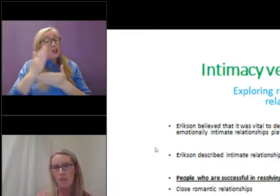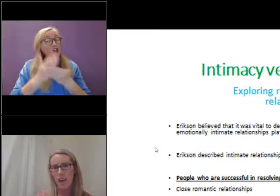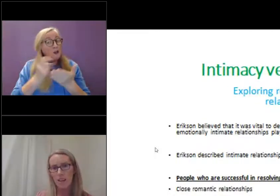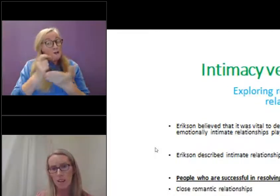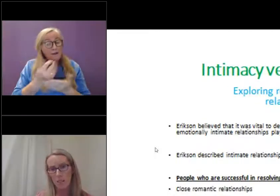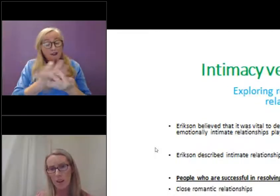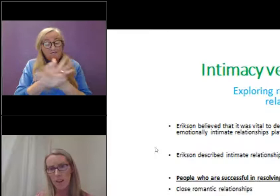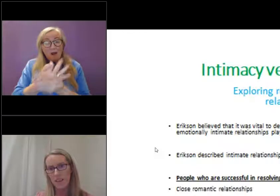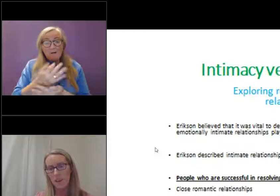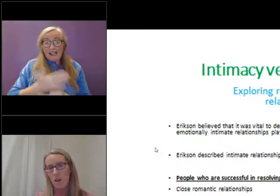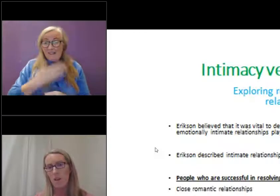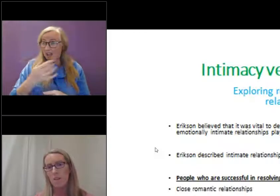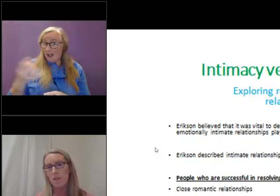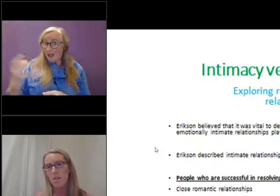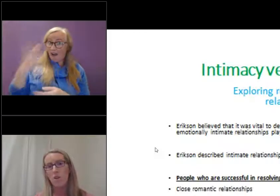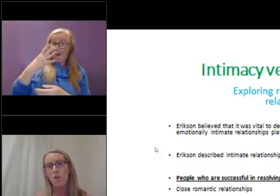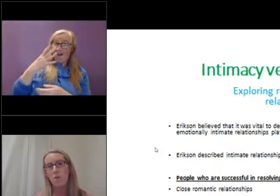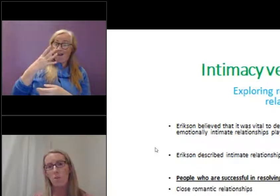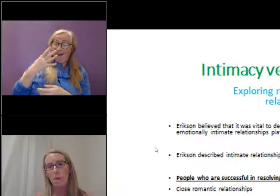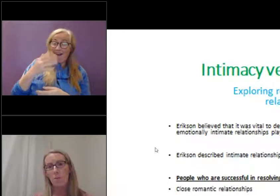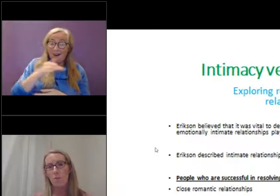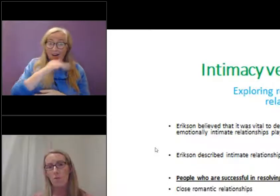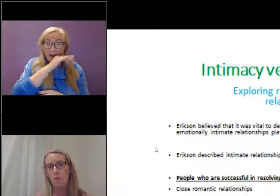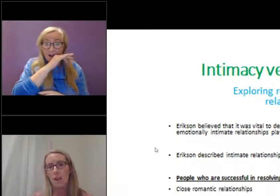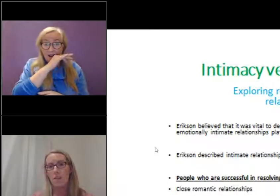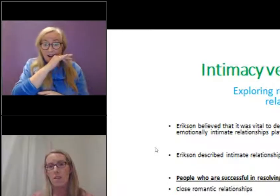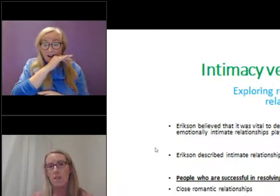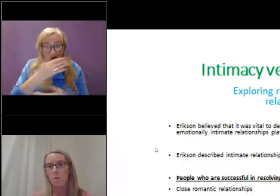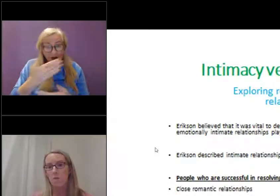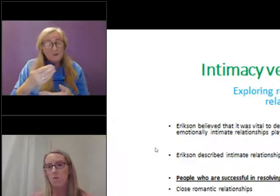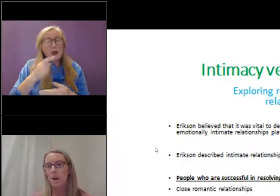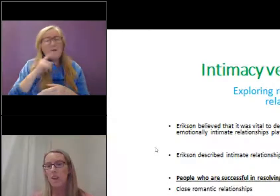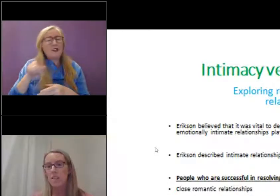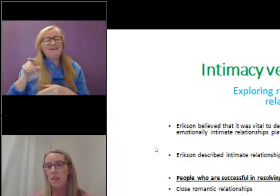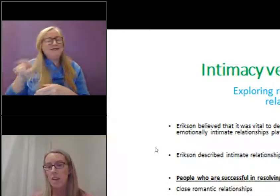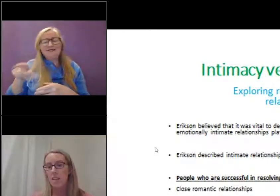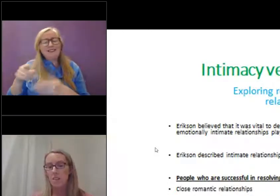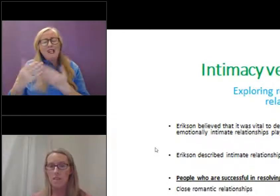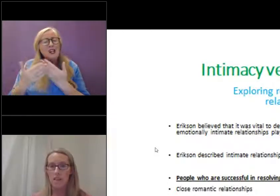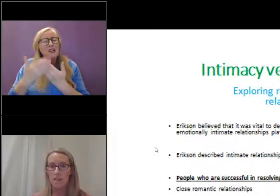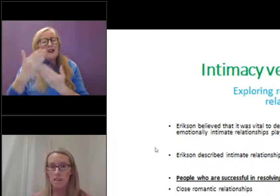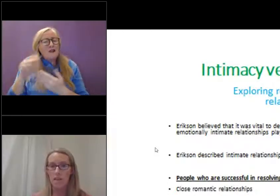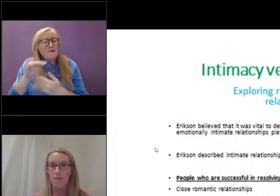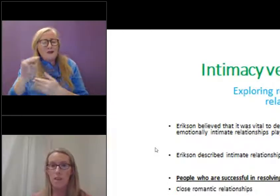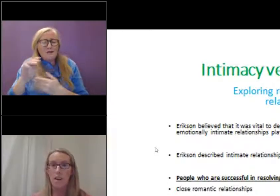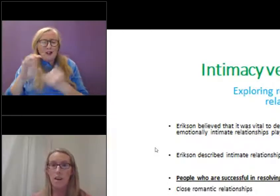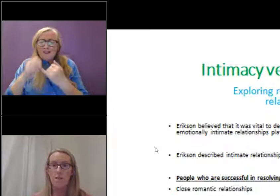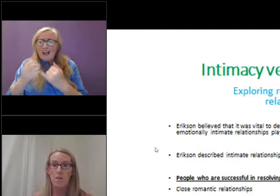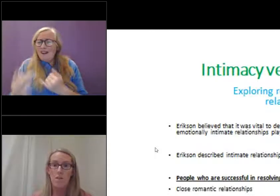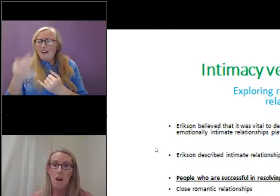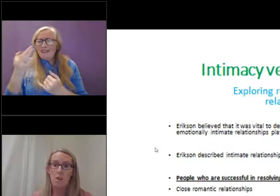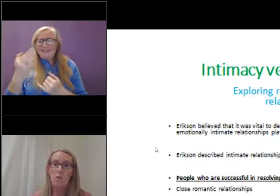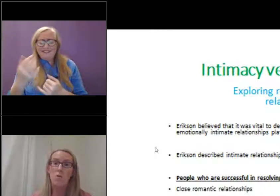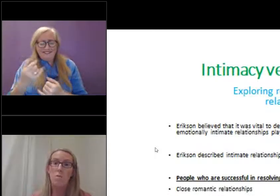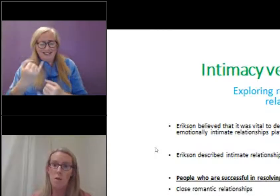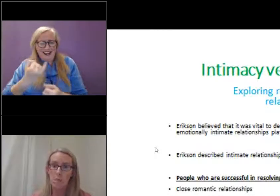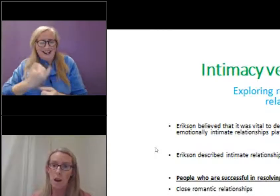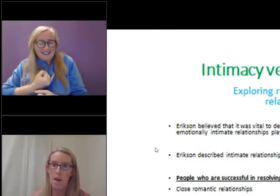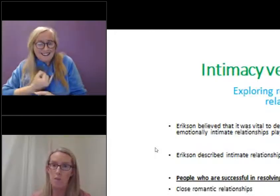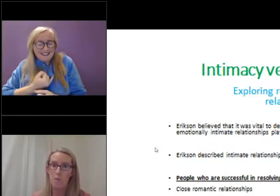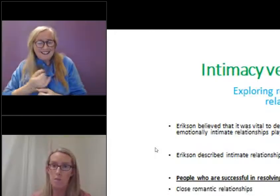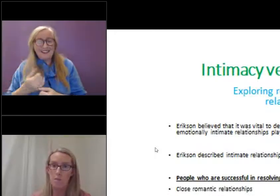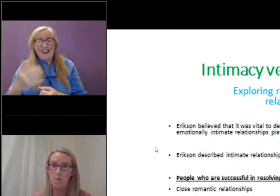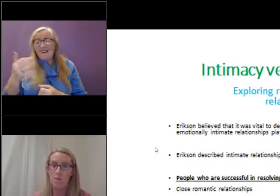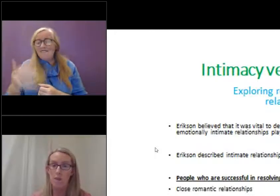slightly rejected by this. But it's just the young people trying to, I suppose, find their sense of self and find a group that they